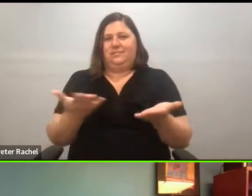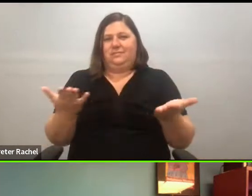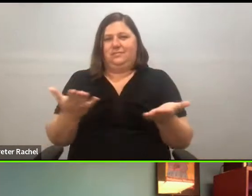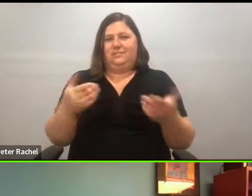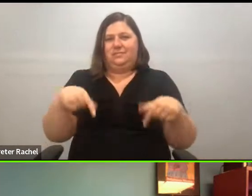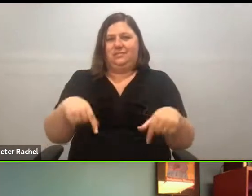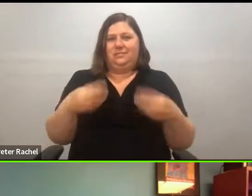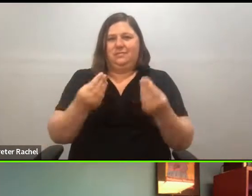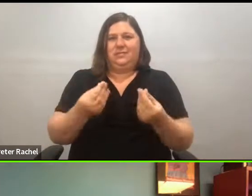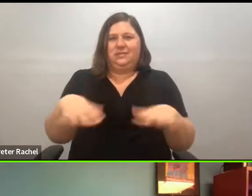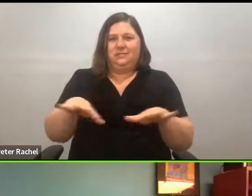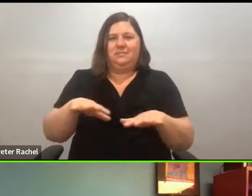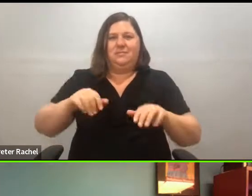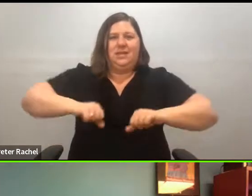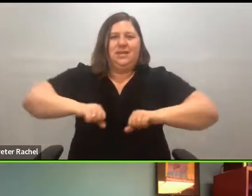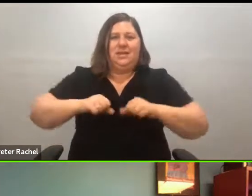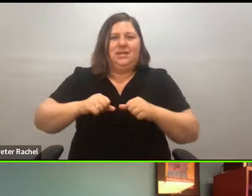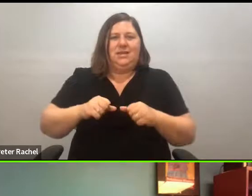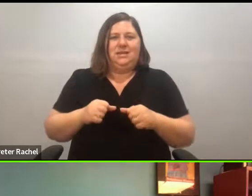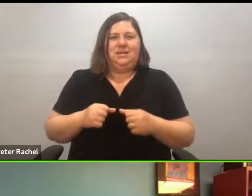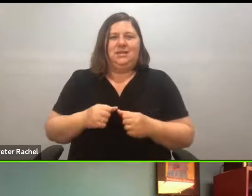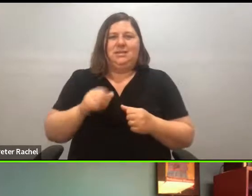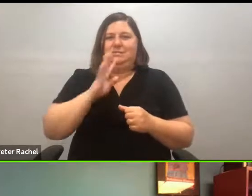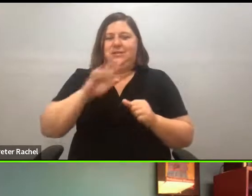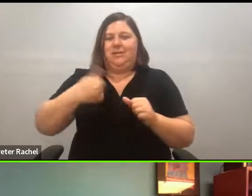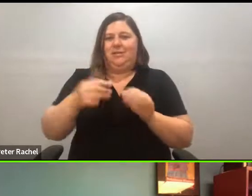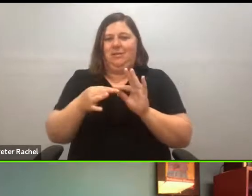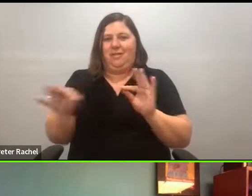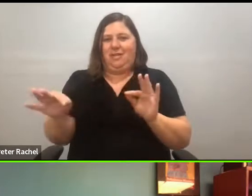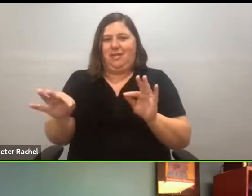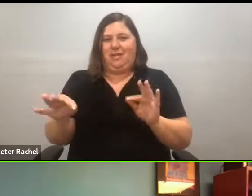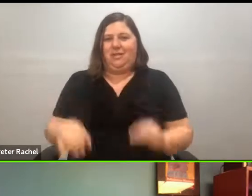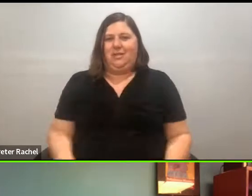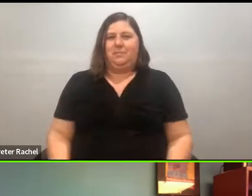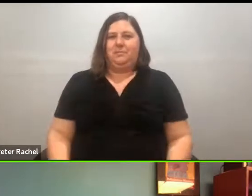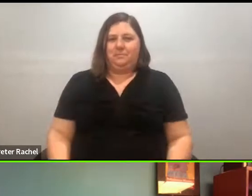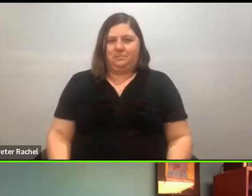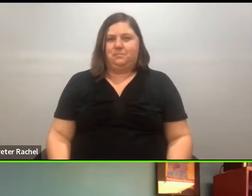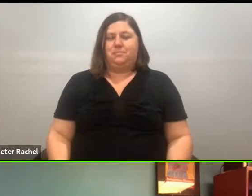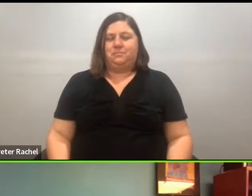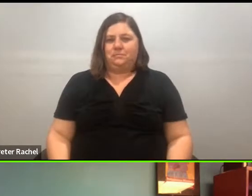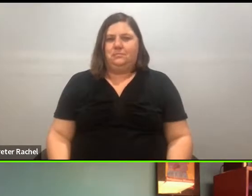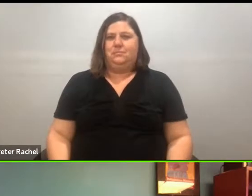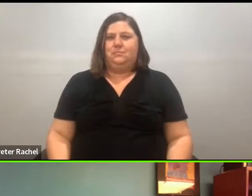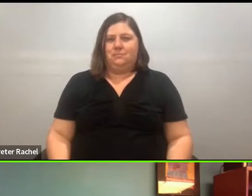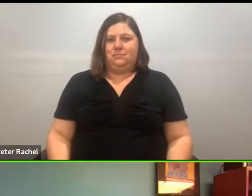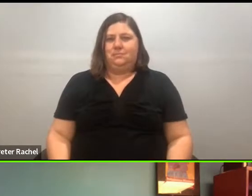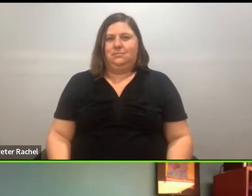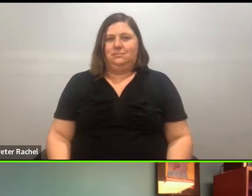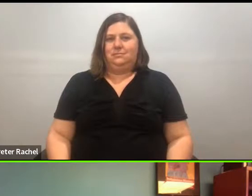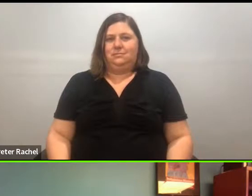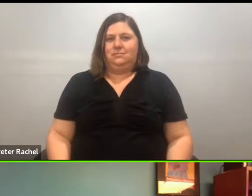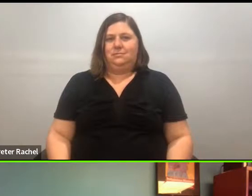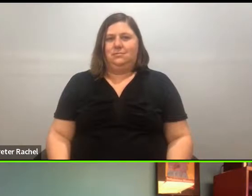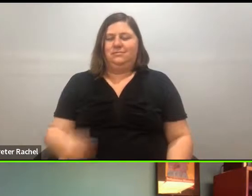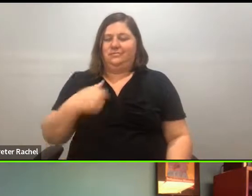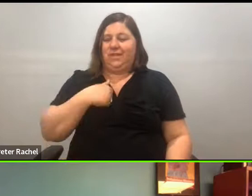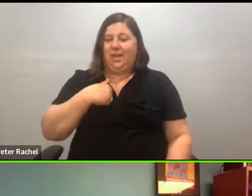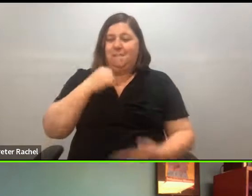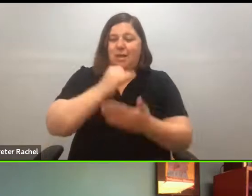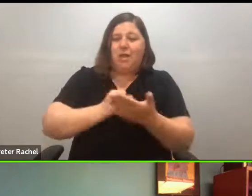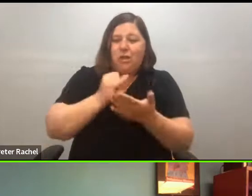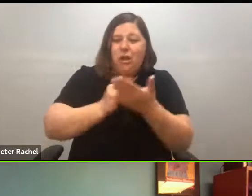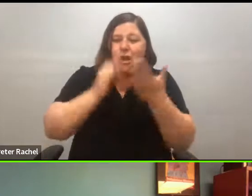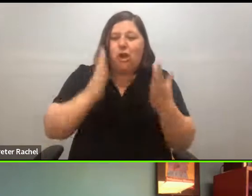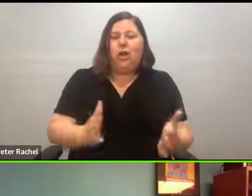My name is Ines Izquierda. I am a mestiza artist and educator. I'm a